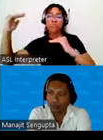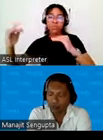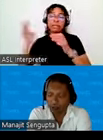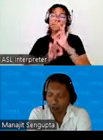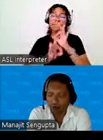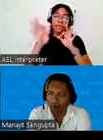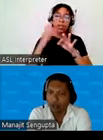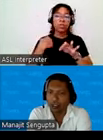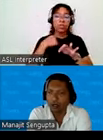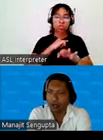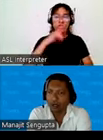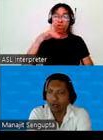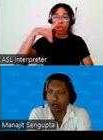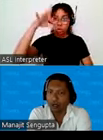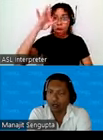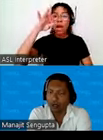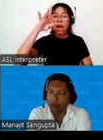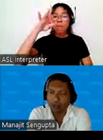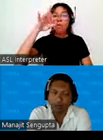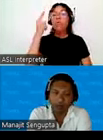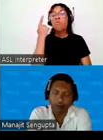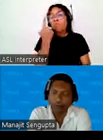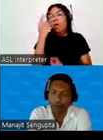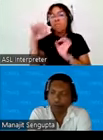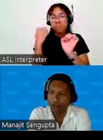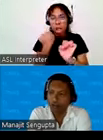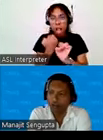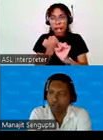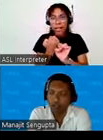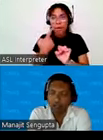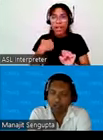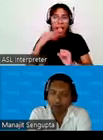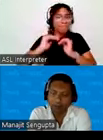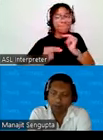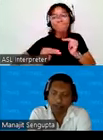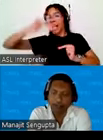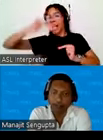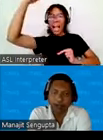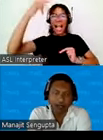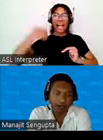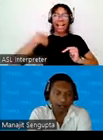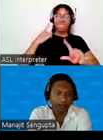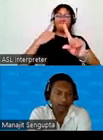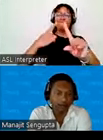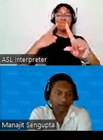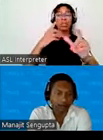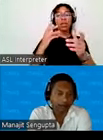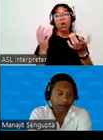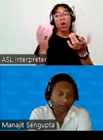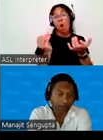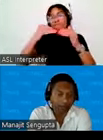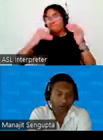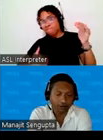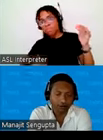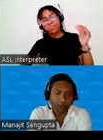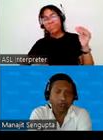is not overly optimistic or overly pessimistic, something in the middle. An example of if we